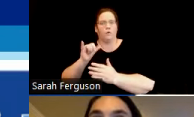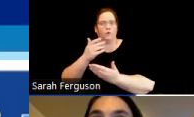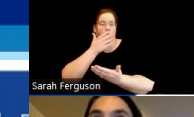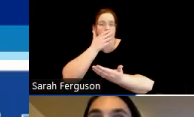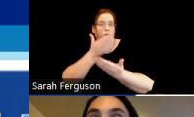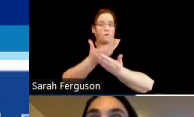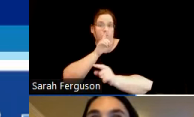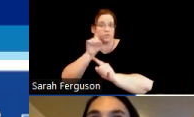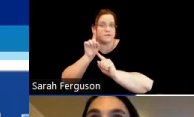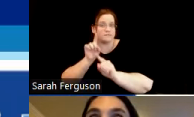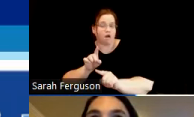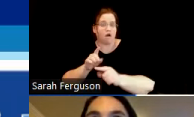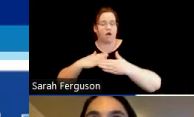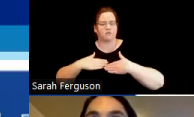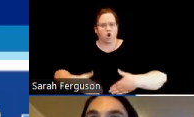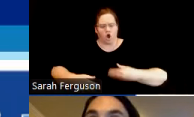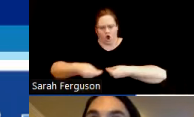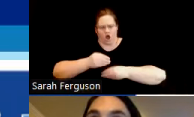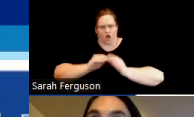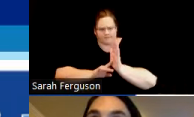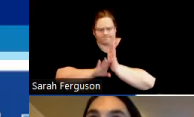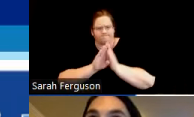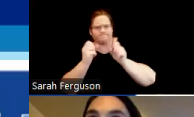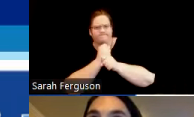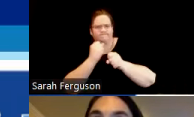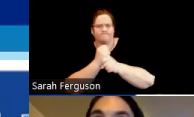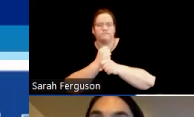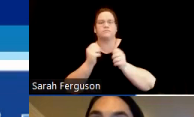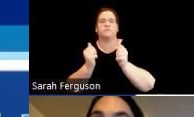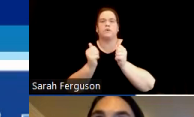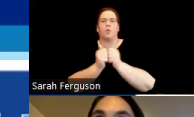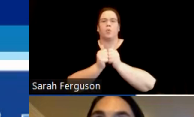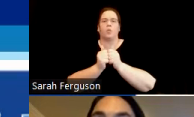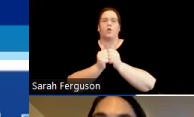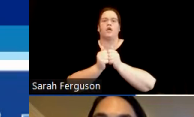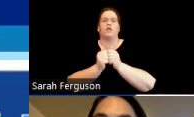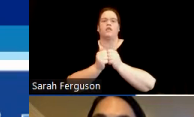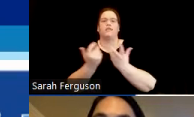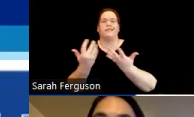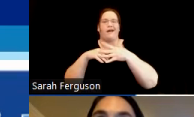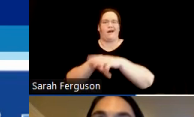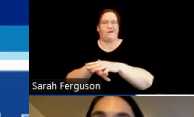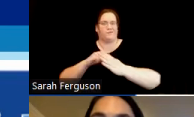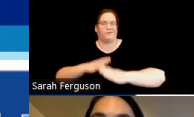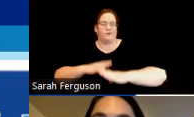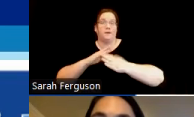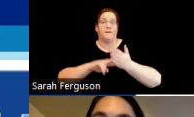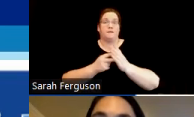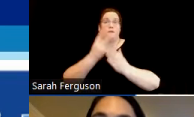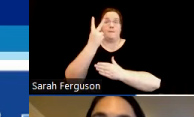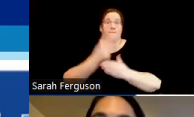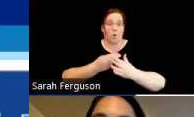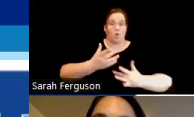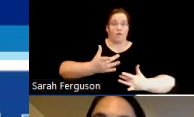response with both, they call it hybrid immunity, infection and immunizations. We are not recommending